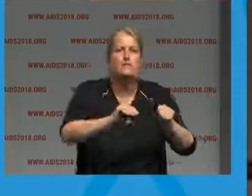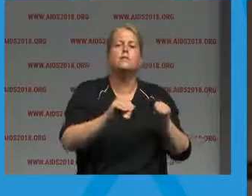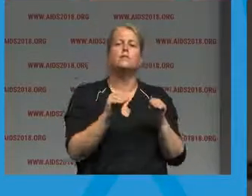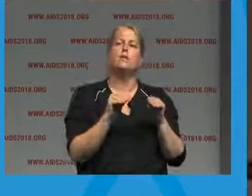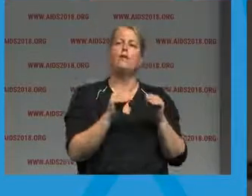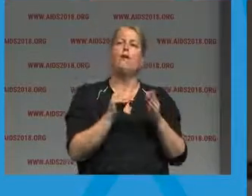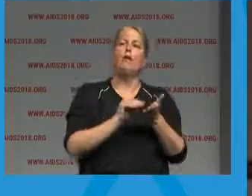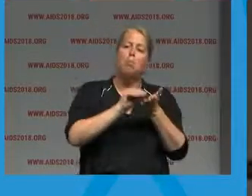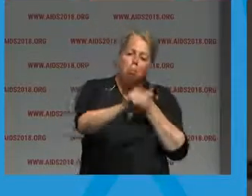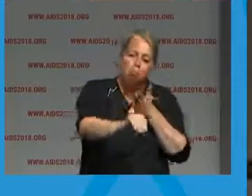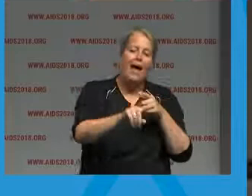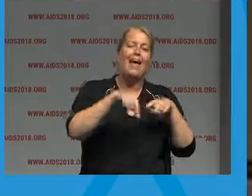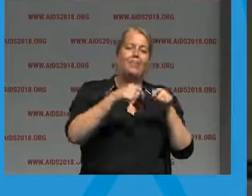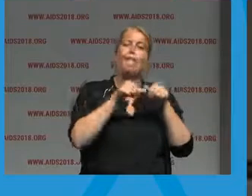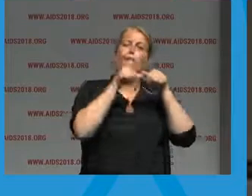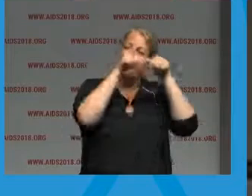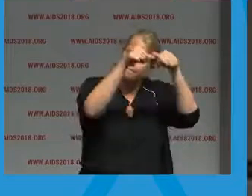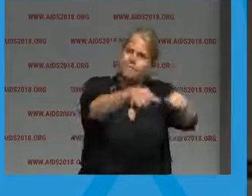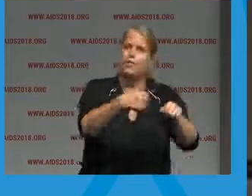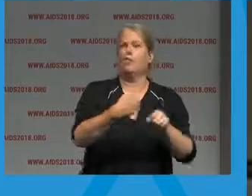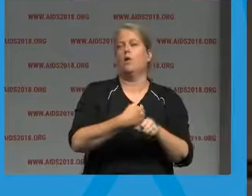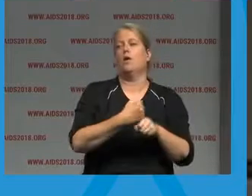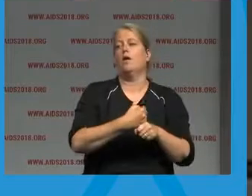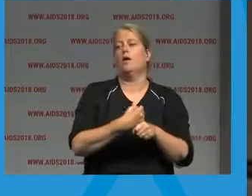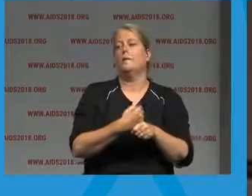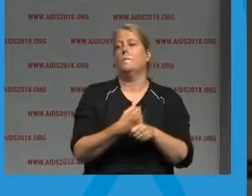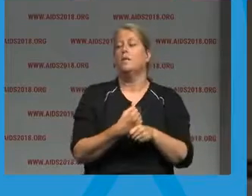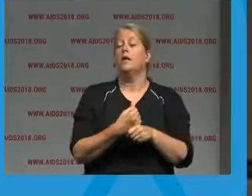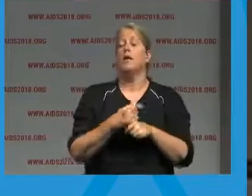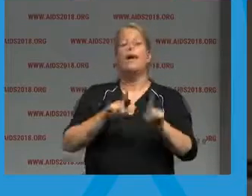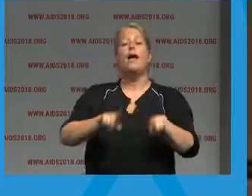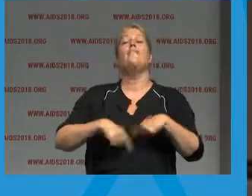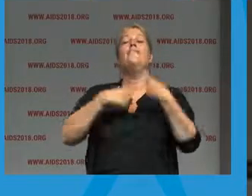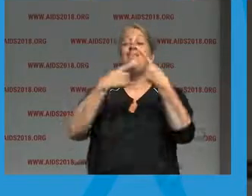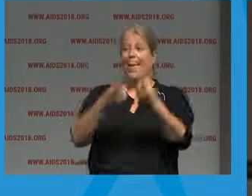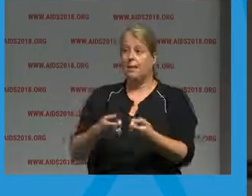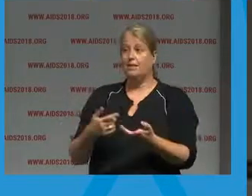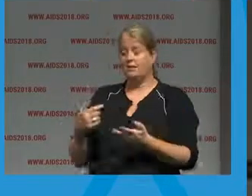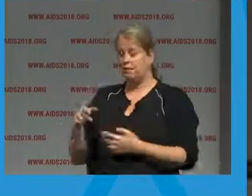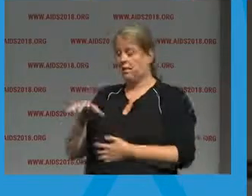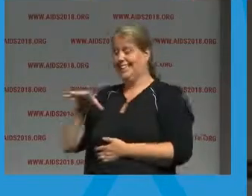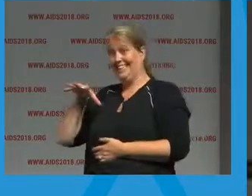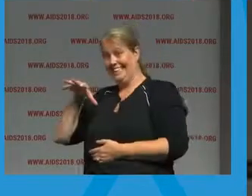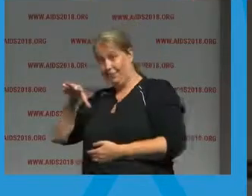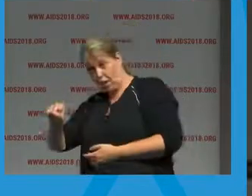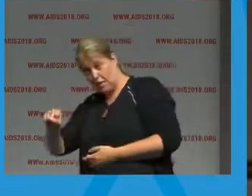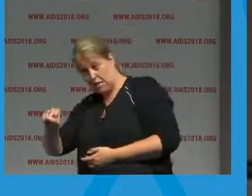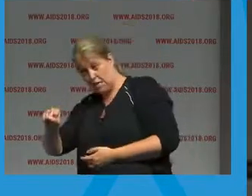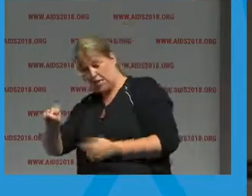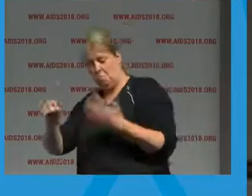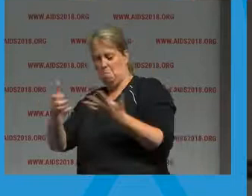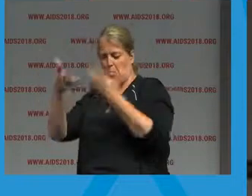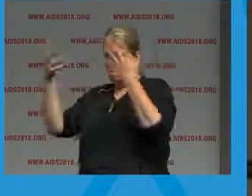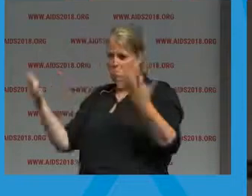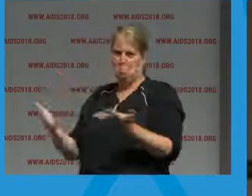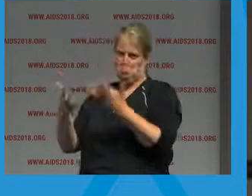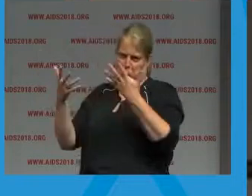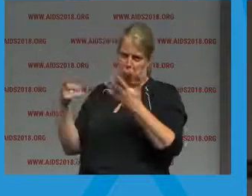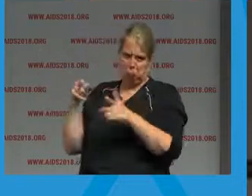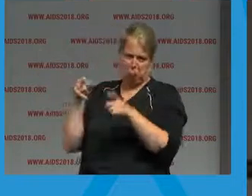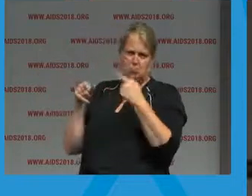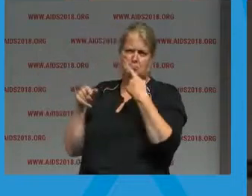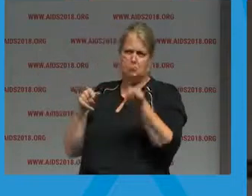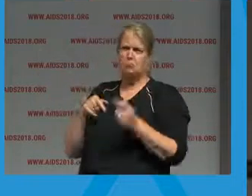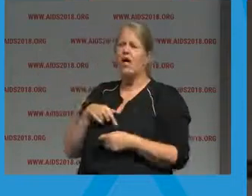retained if they're not compensated. And what can we do to shorten that gap between discovery of something, you mentioned the